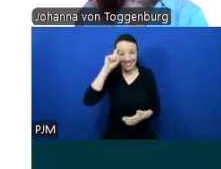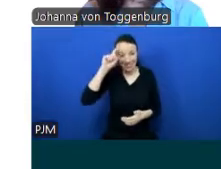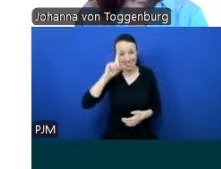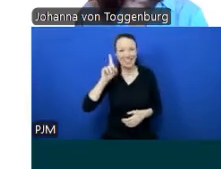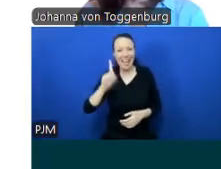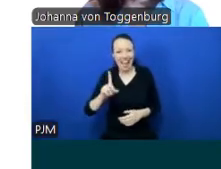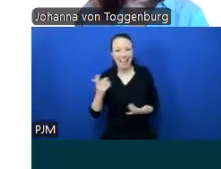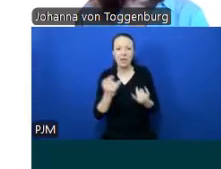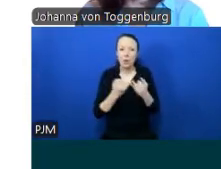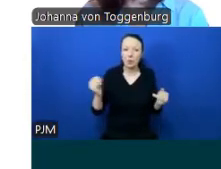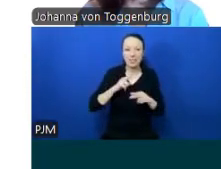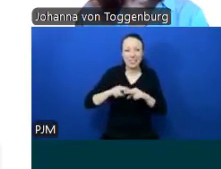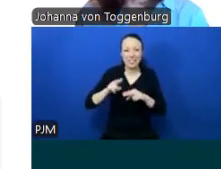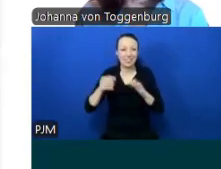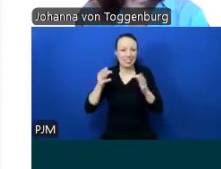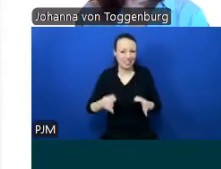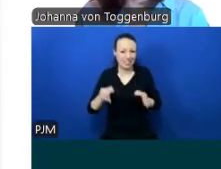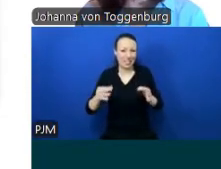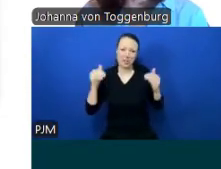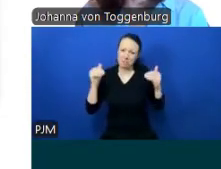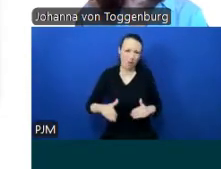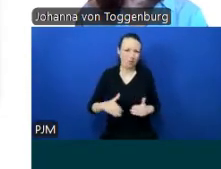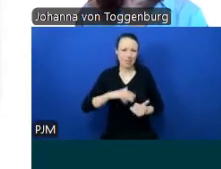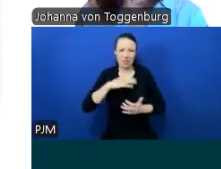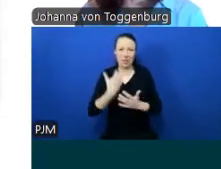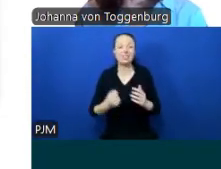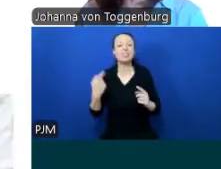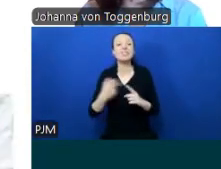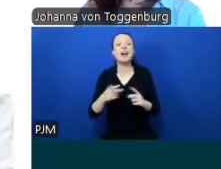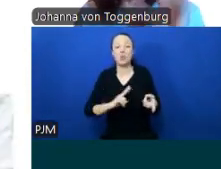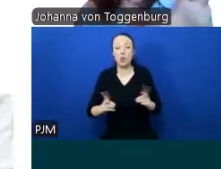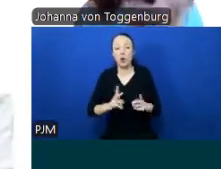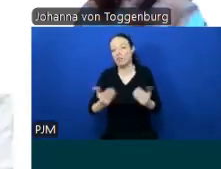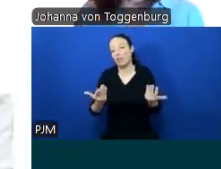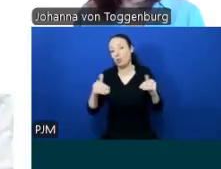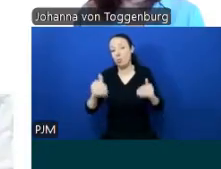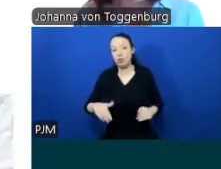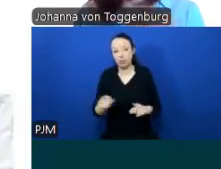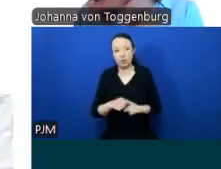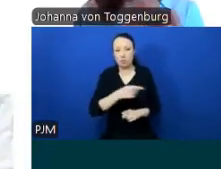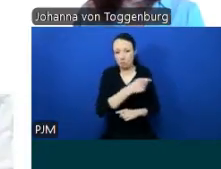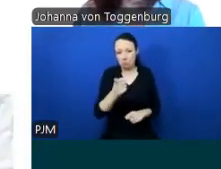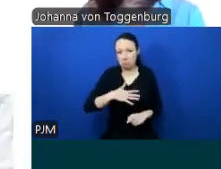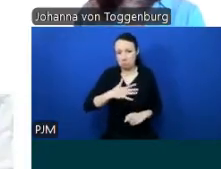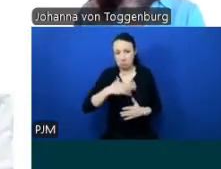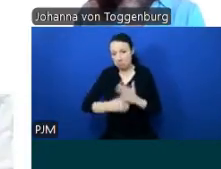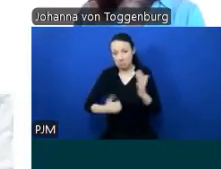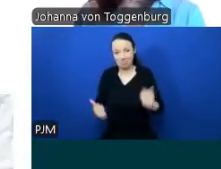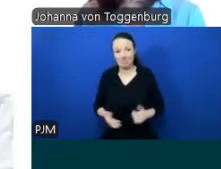for translation. Hopefully that would be useful for you. So just to show you where the pilot area is, this